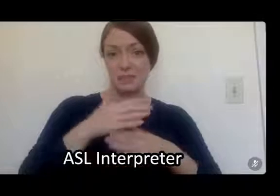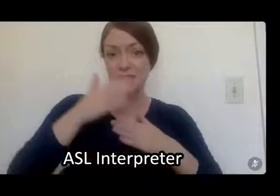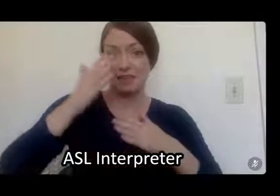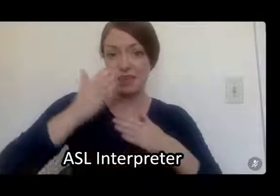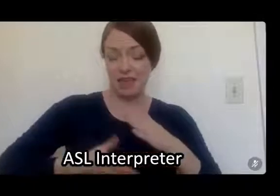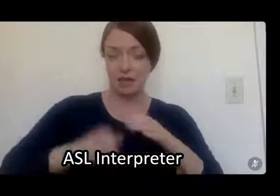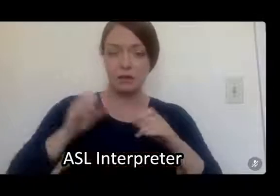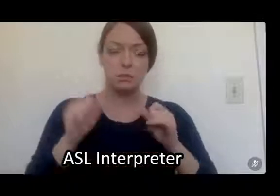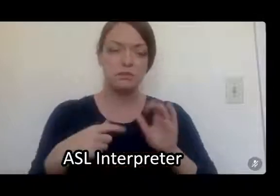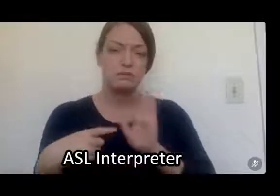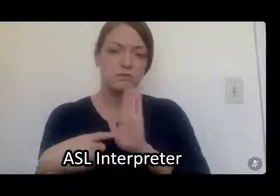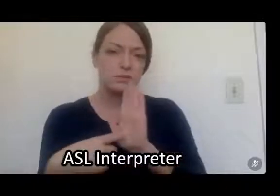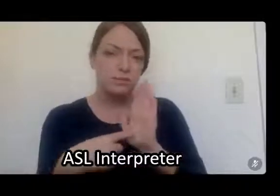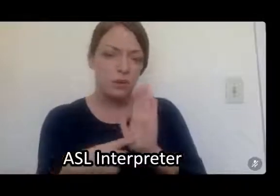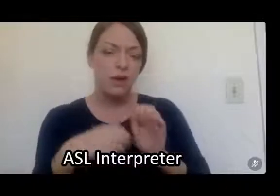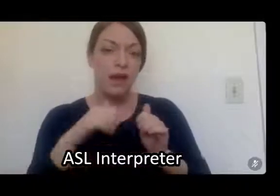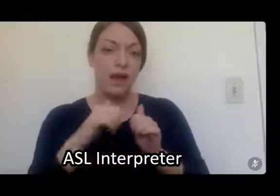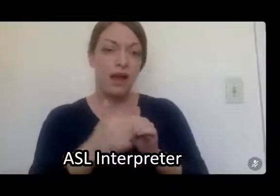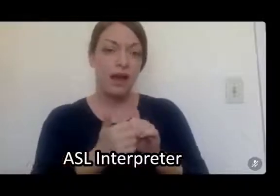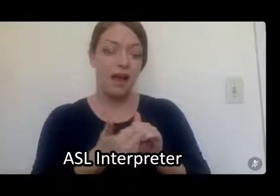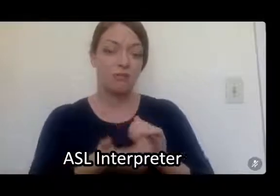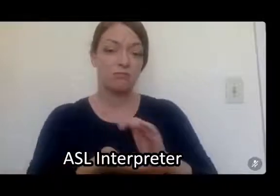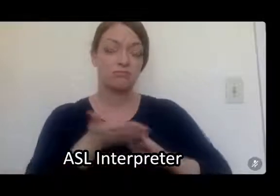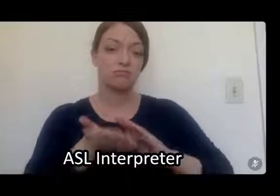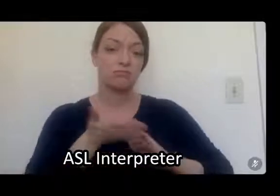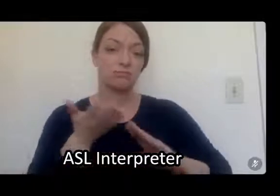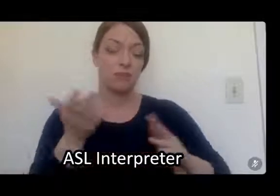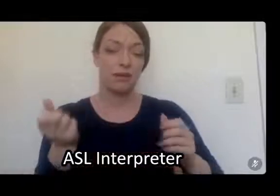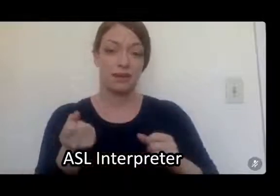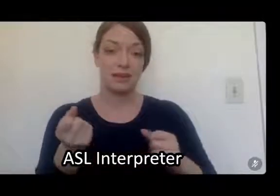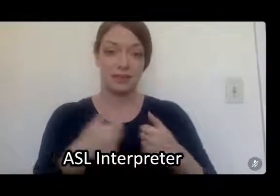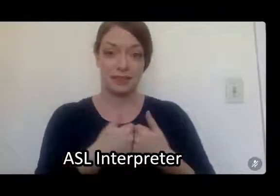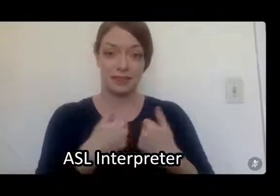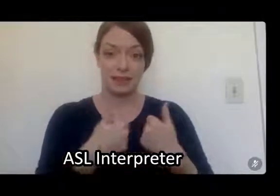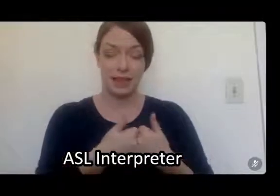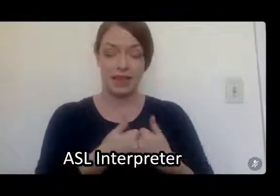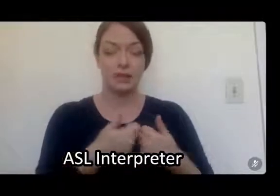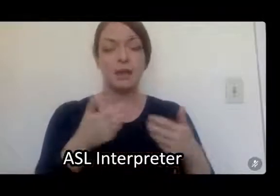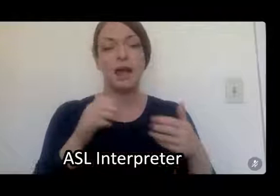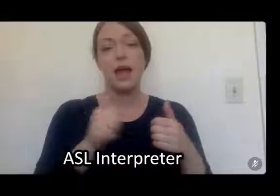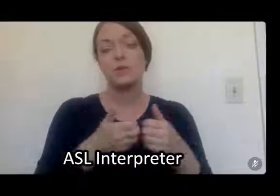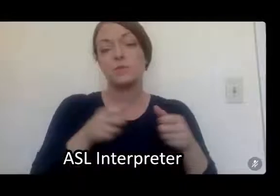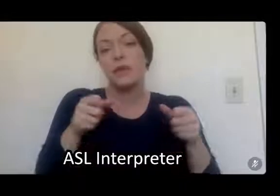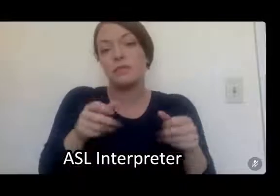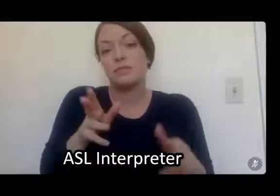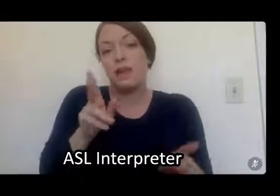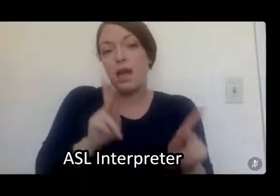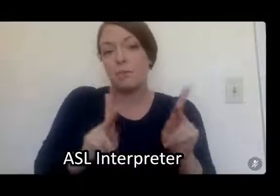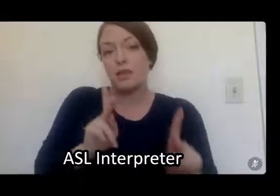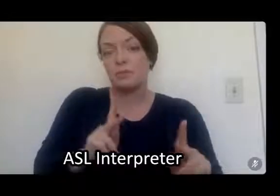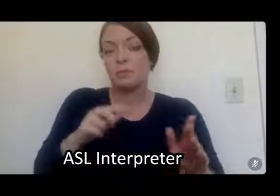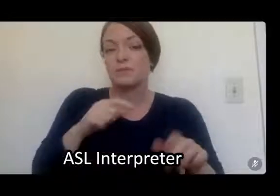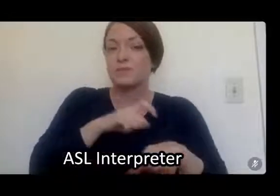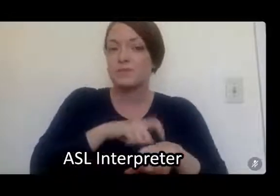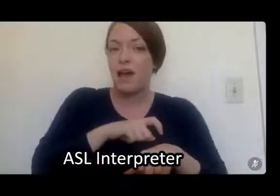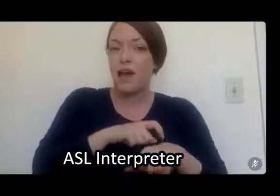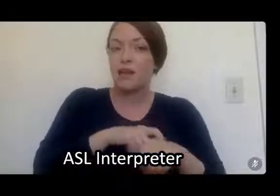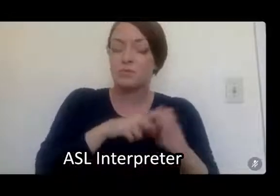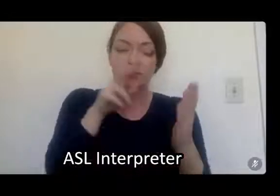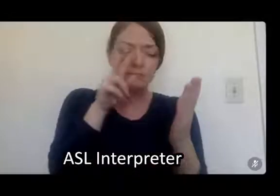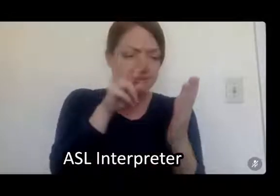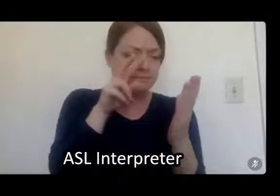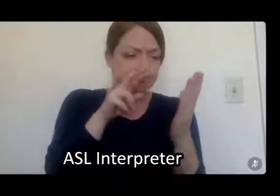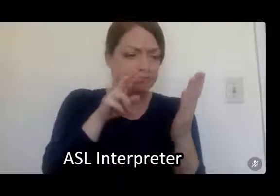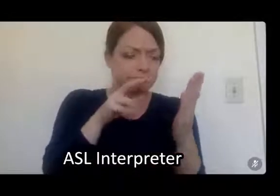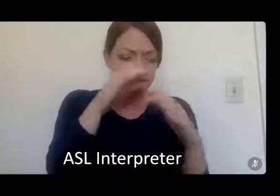cover how you should allow people to read through things in a timely manner. But for now, in terms